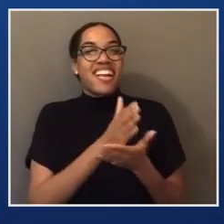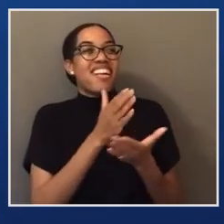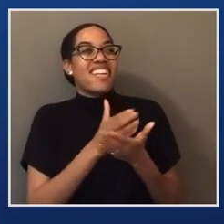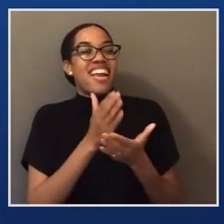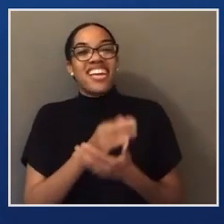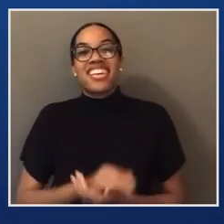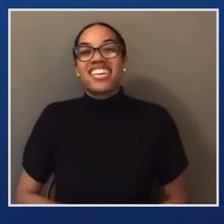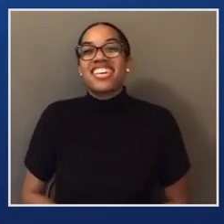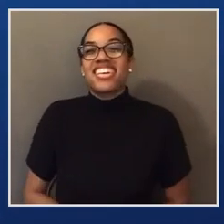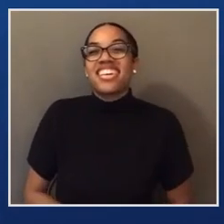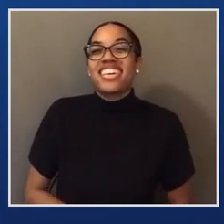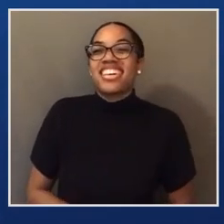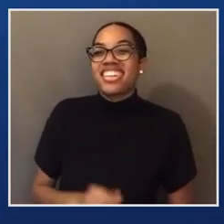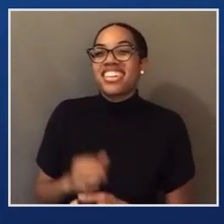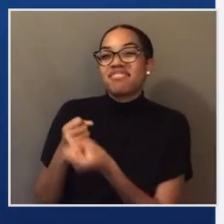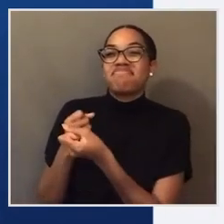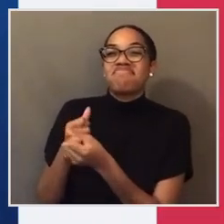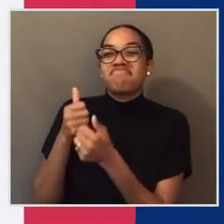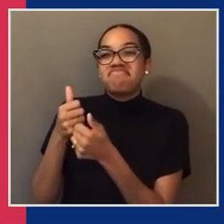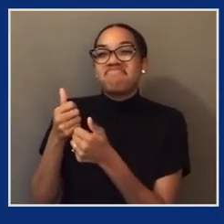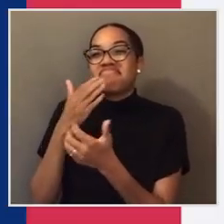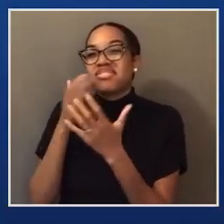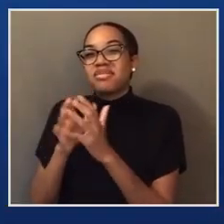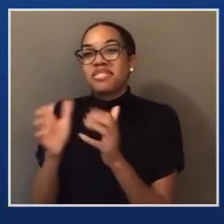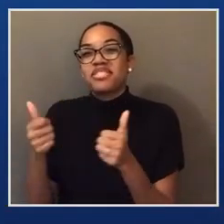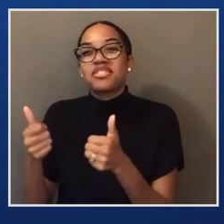All right. All right, brother. Thank you. Thank you.